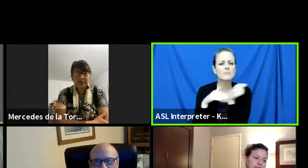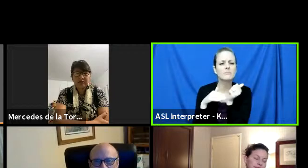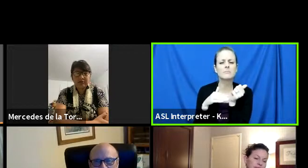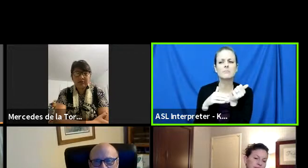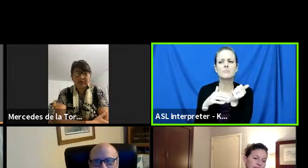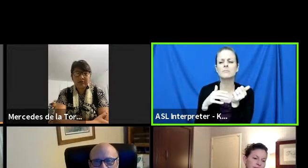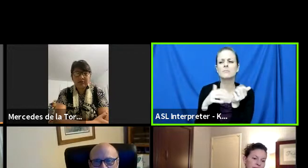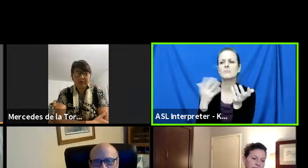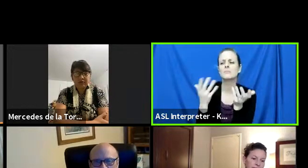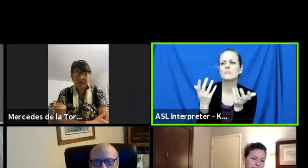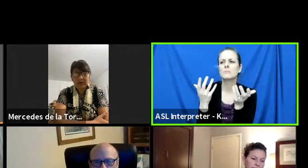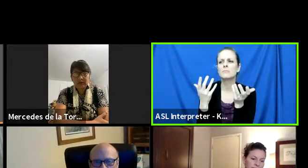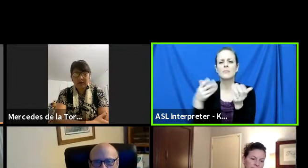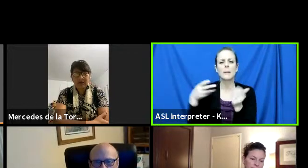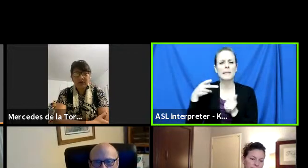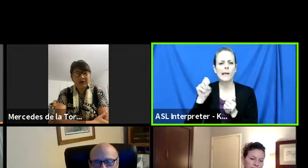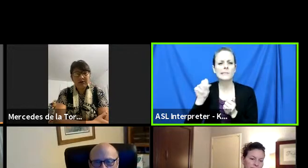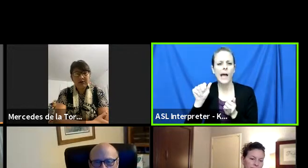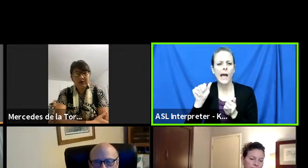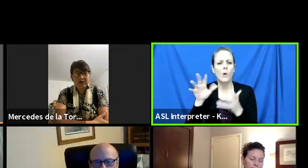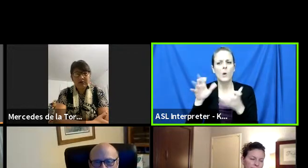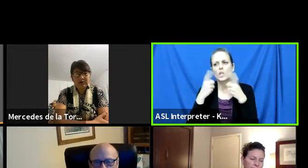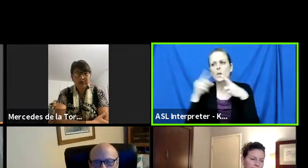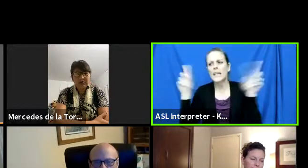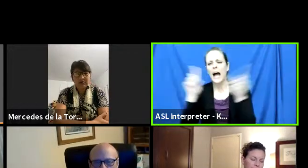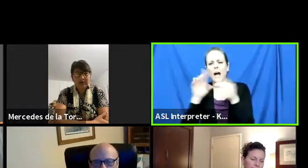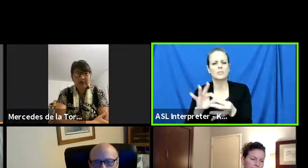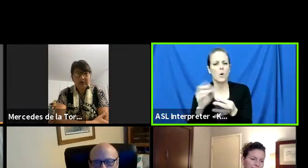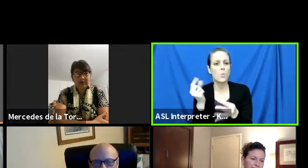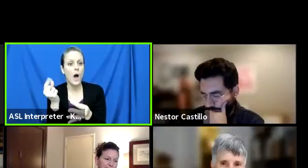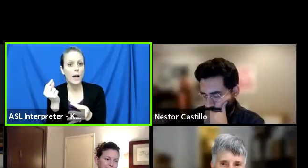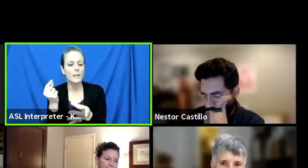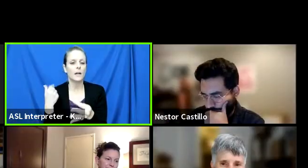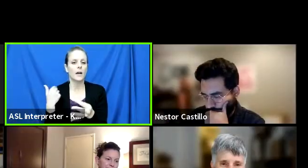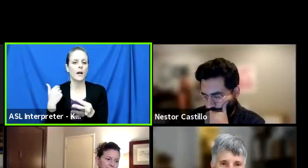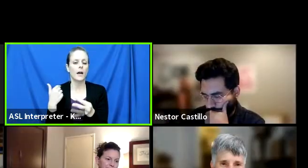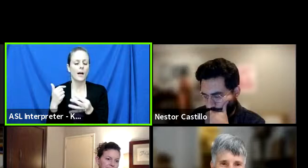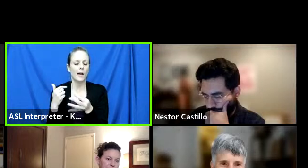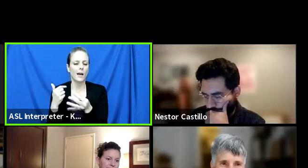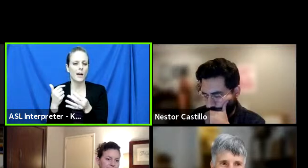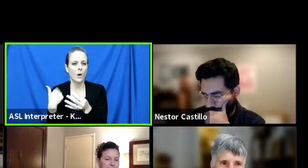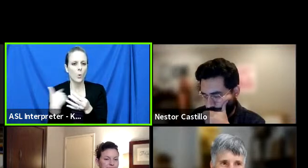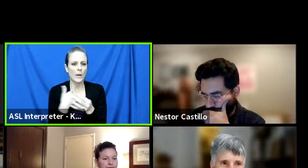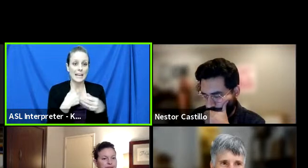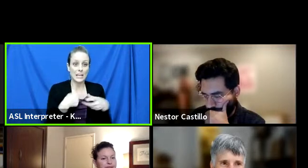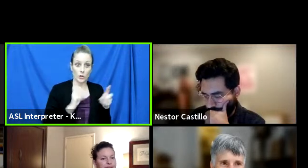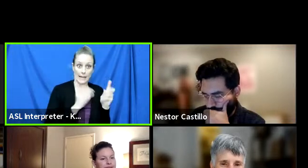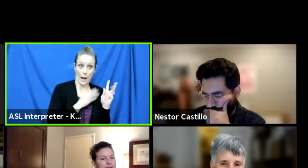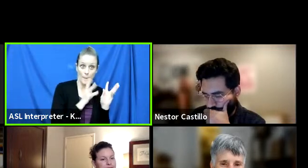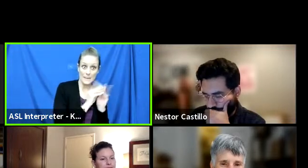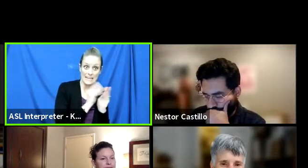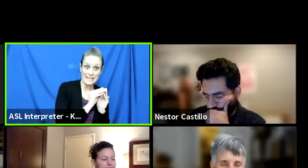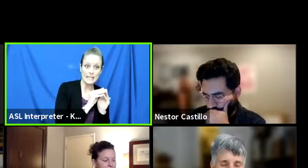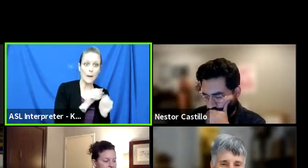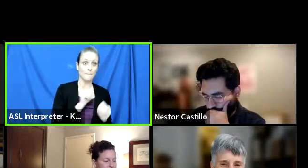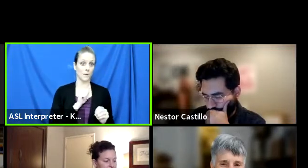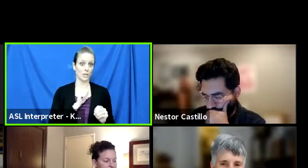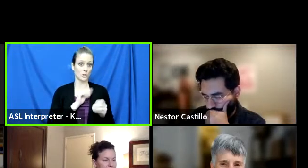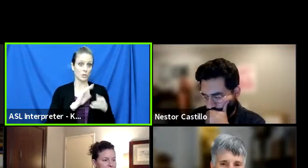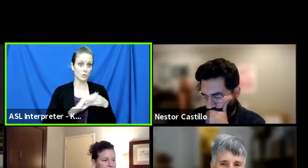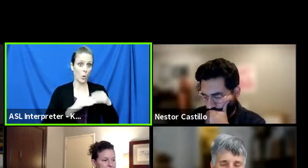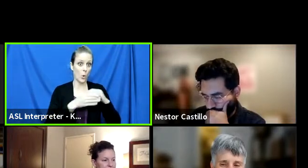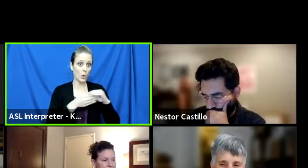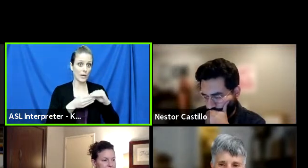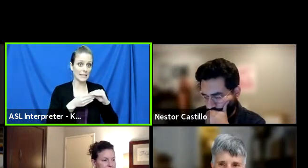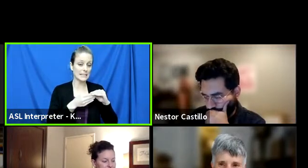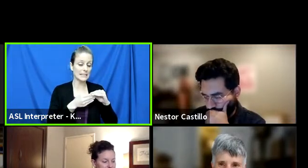direction we want to go with the PSA is we've been in our meetings sharing some personal stories that we have